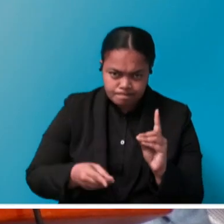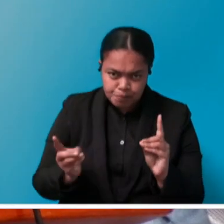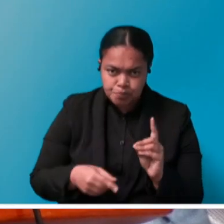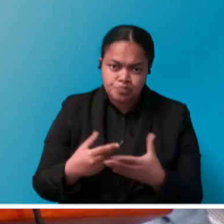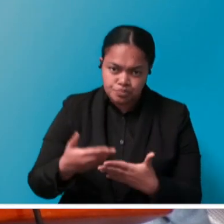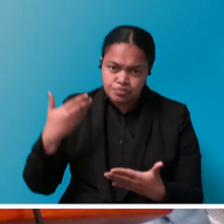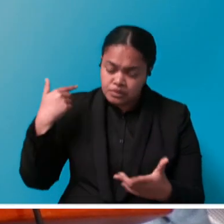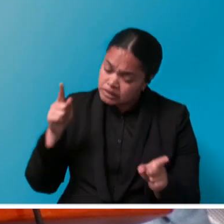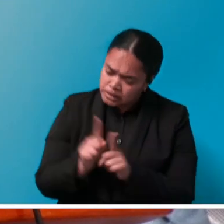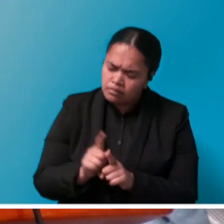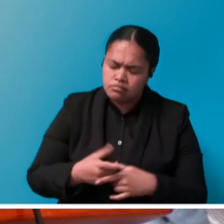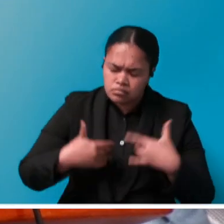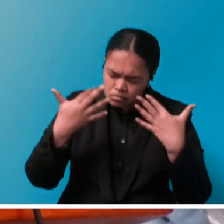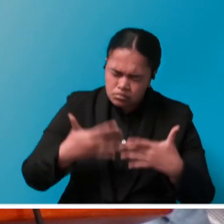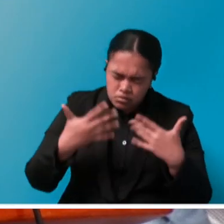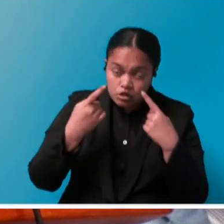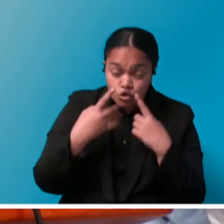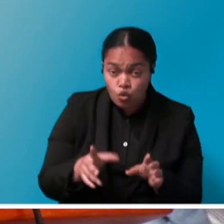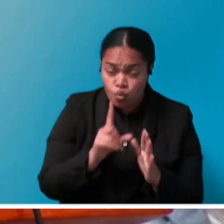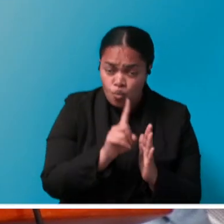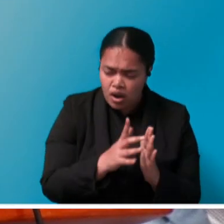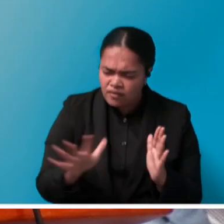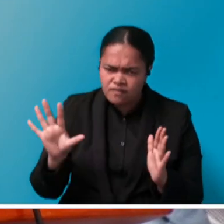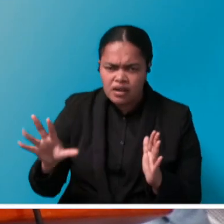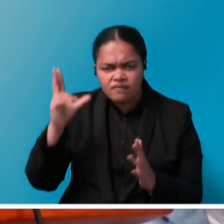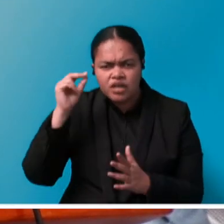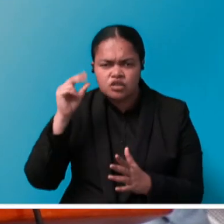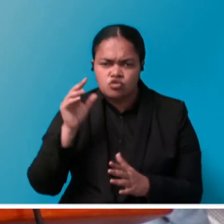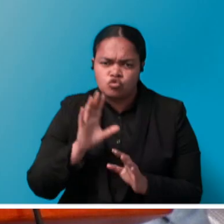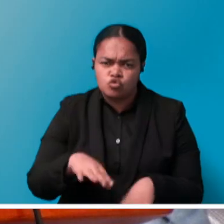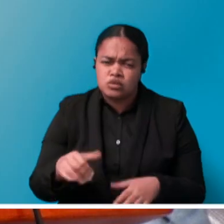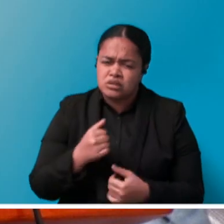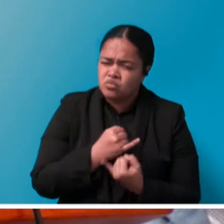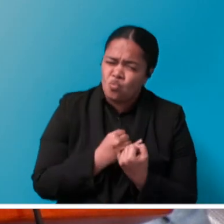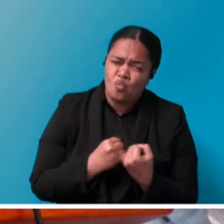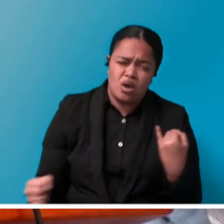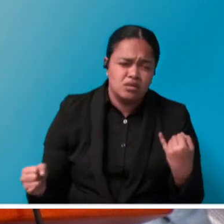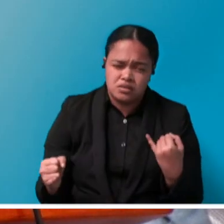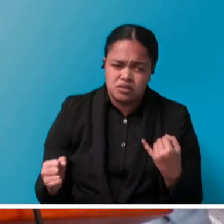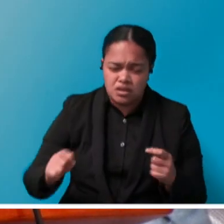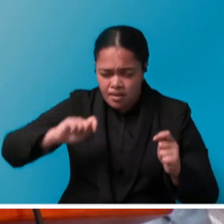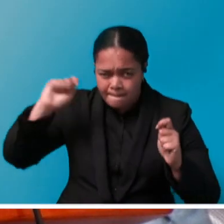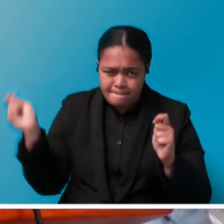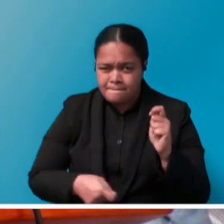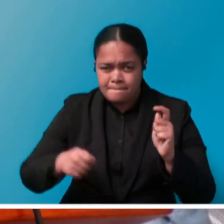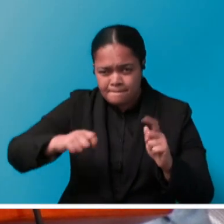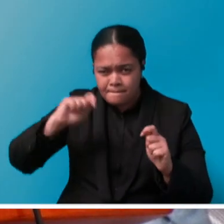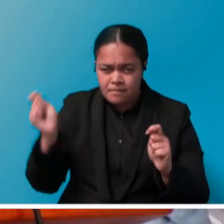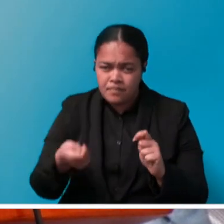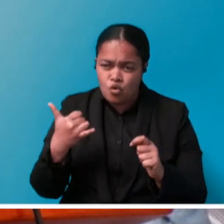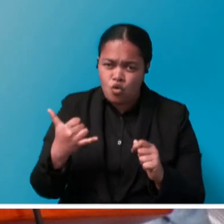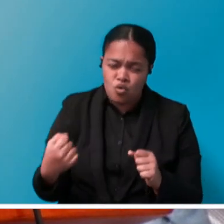data shows that 1 in 5 children, Fijian children, suffered severe physical punishment, such as being hit in the face or